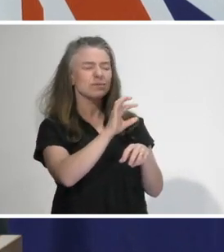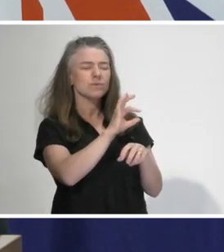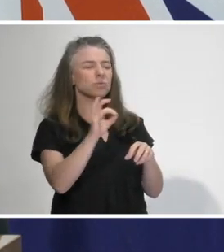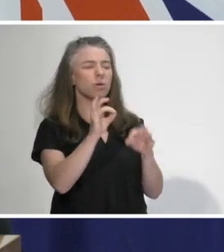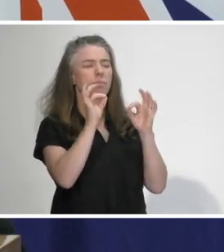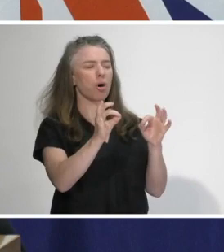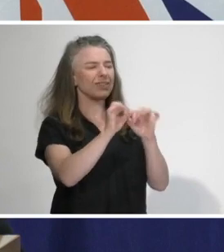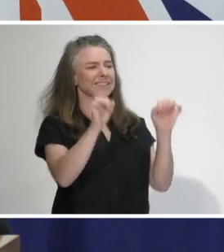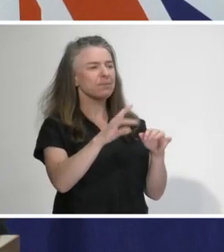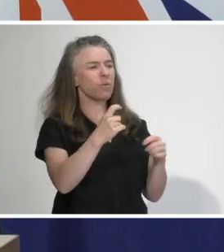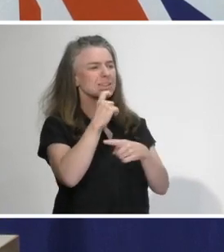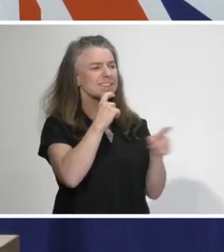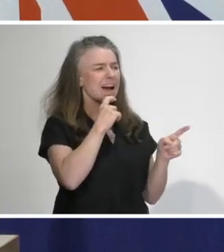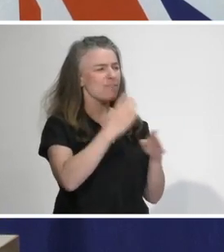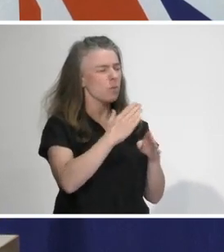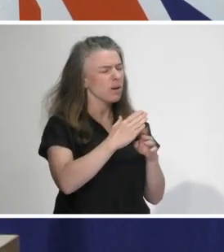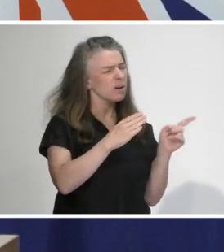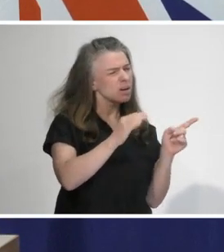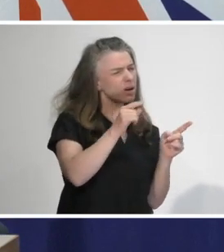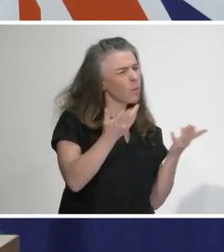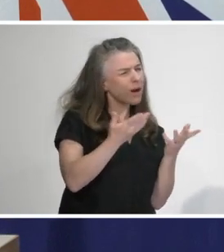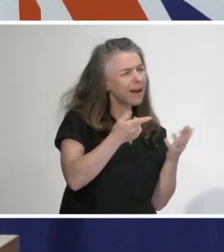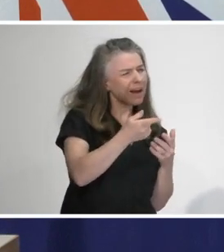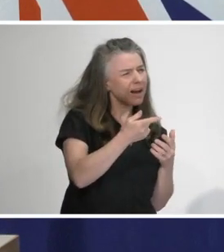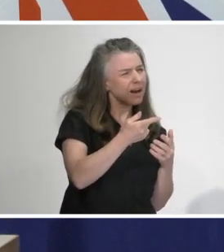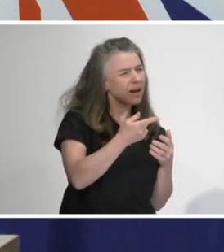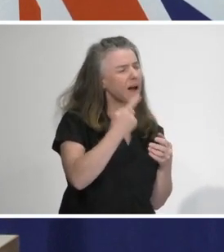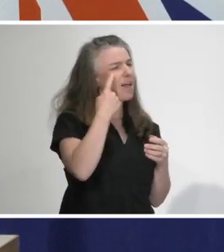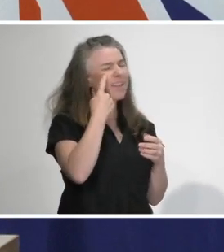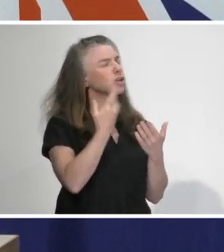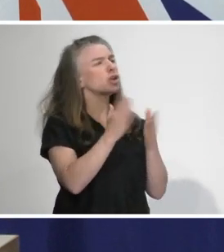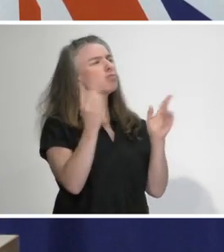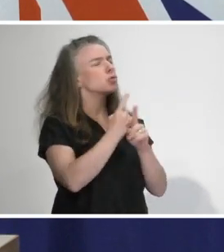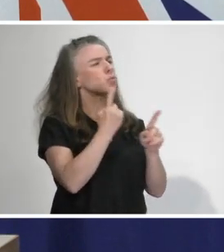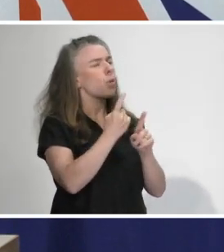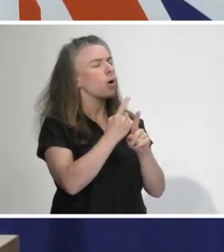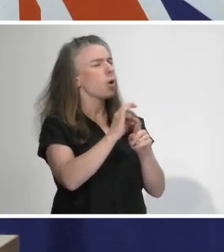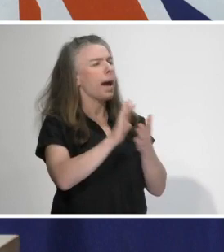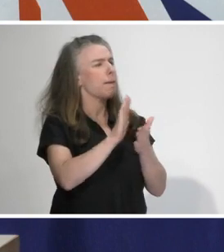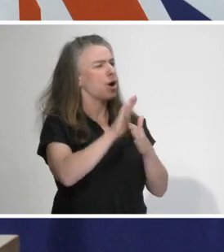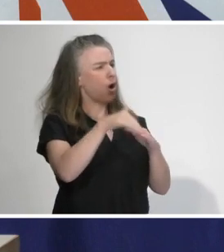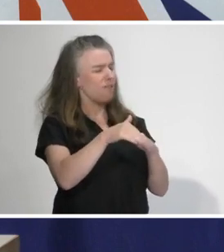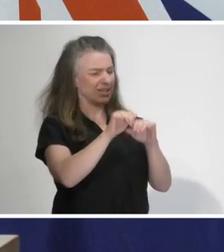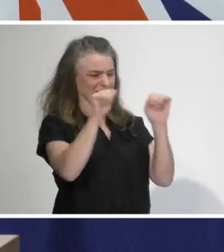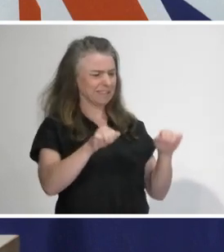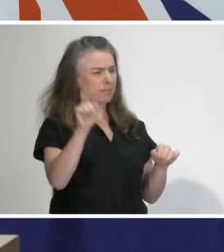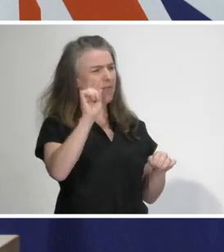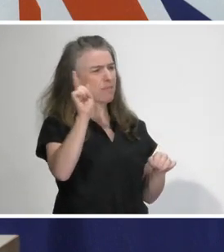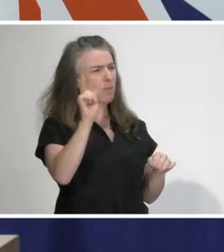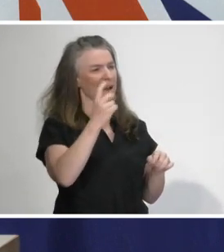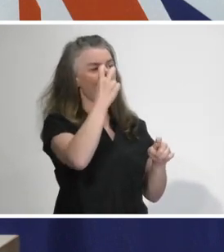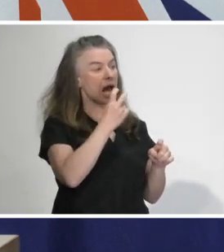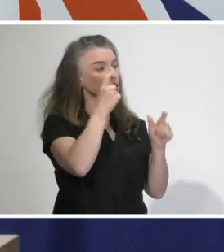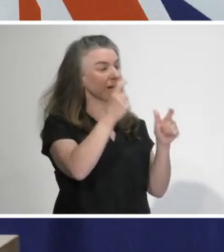that? Was that at a specific facility? I think it was just a general letter across from the Aged